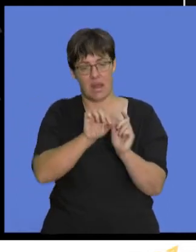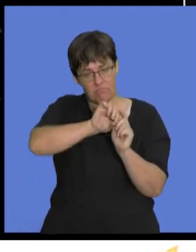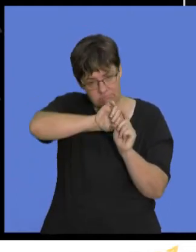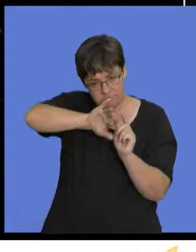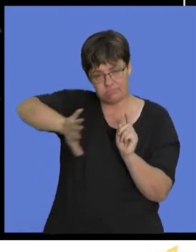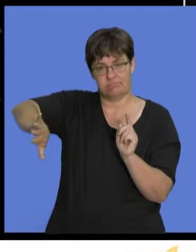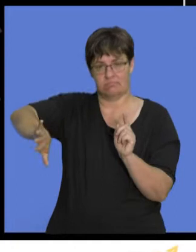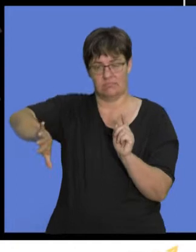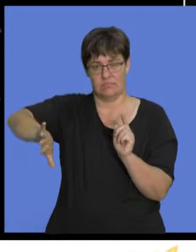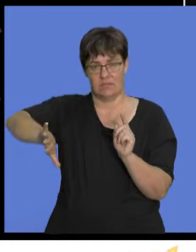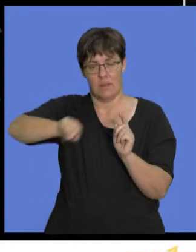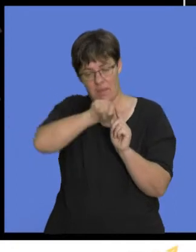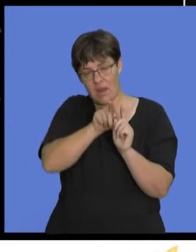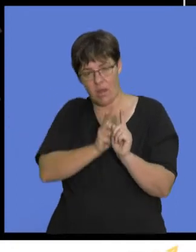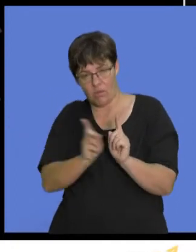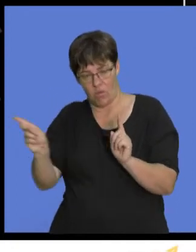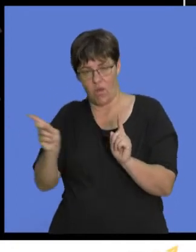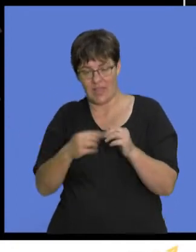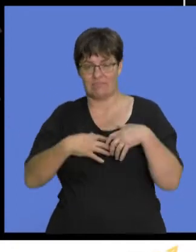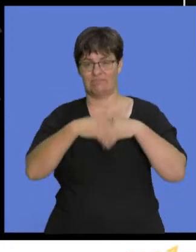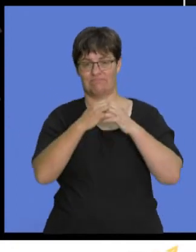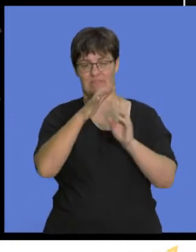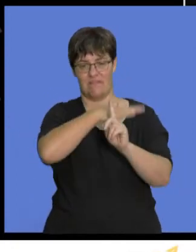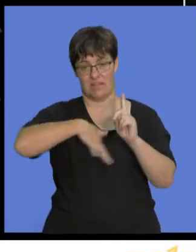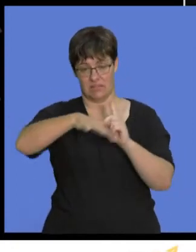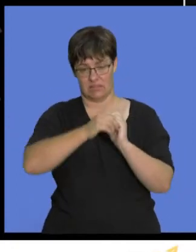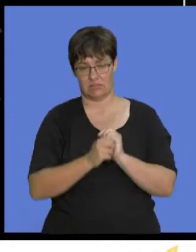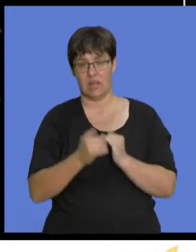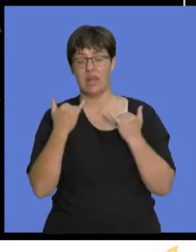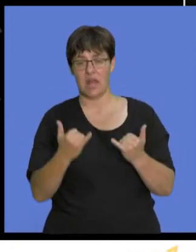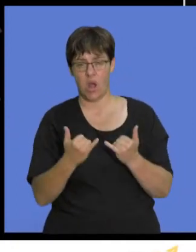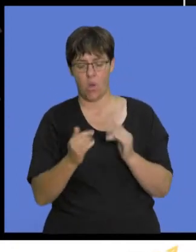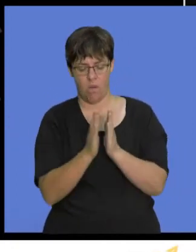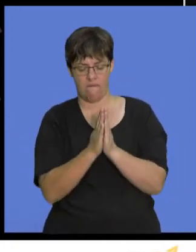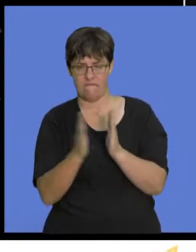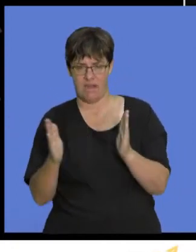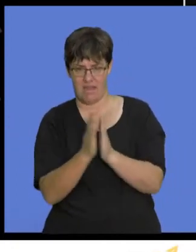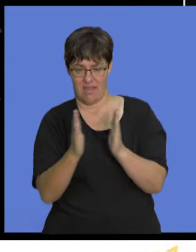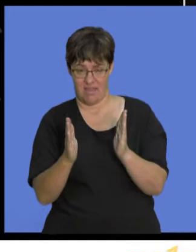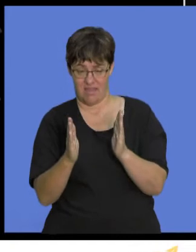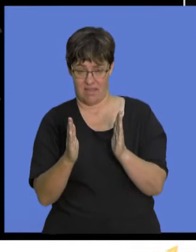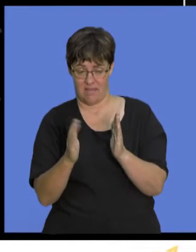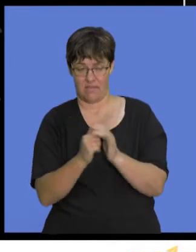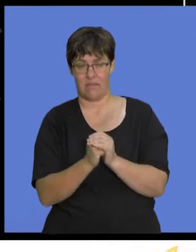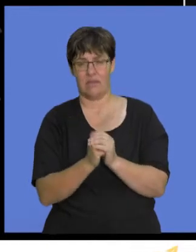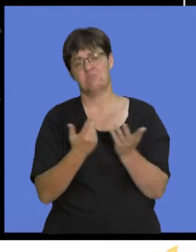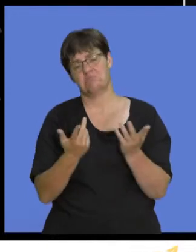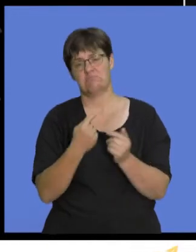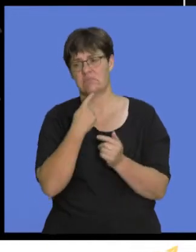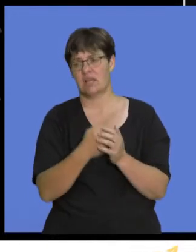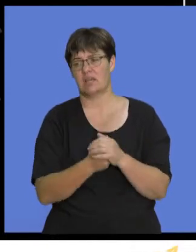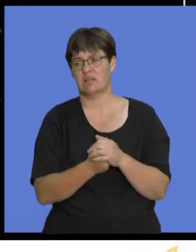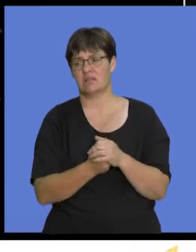repelled away from that charge which created the field. Now the issue here is about distance. Let's say for argument's